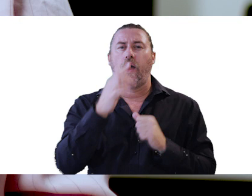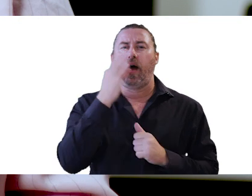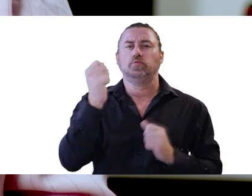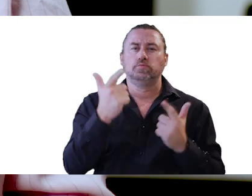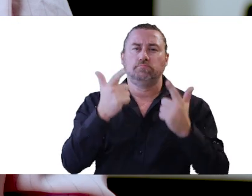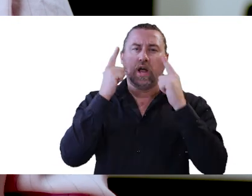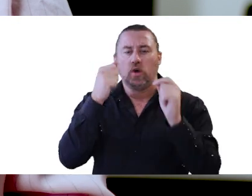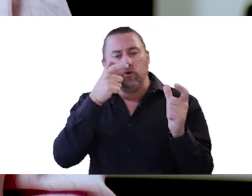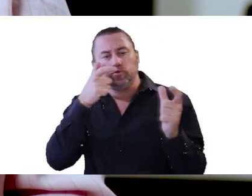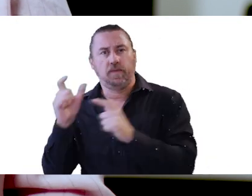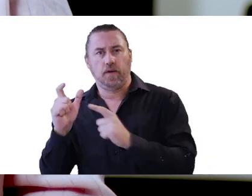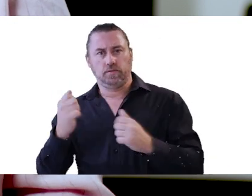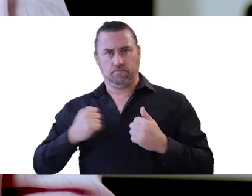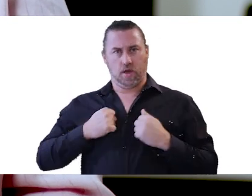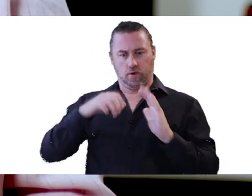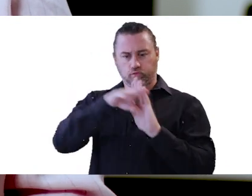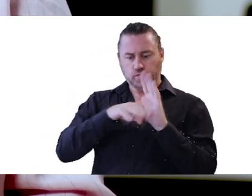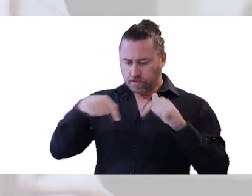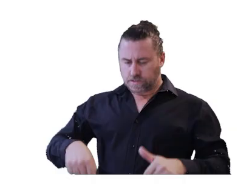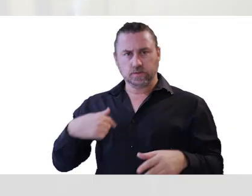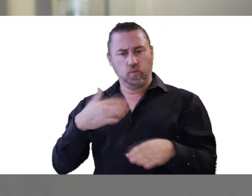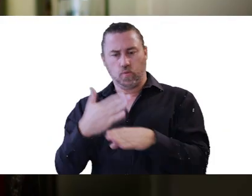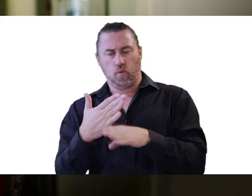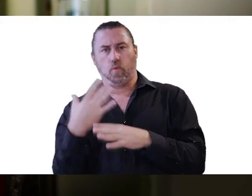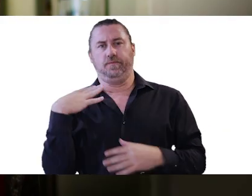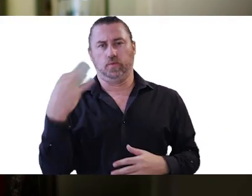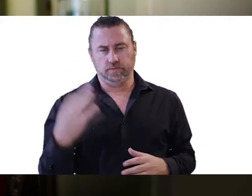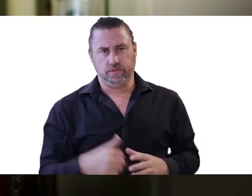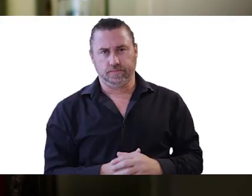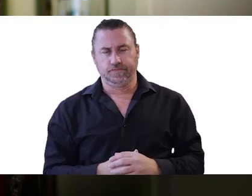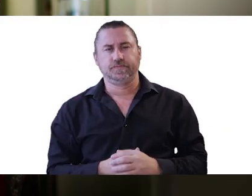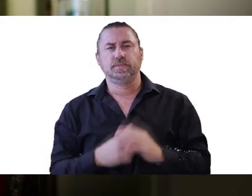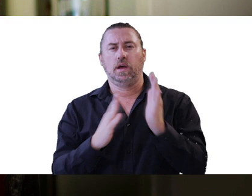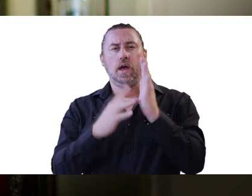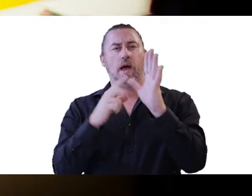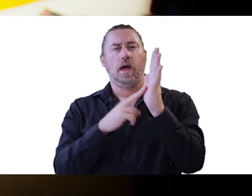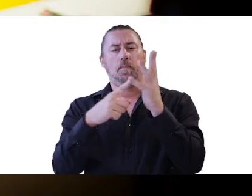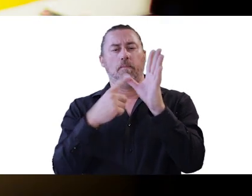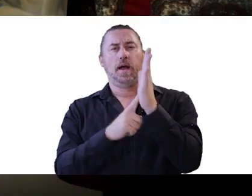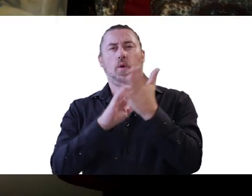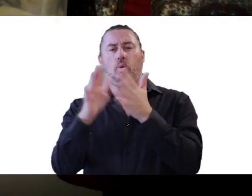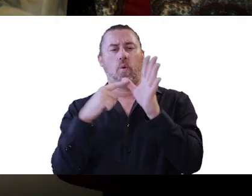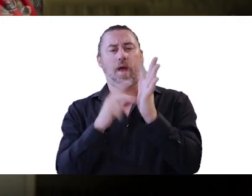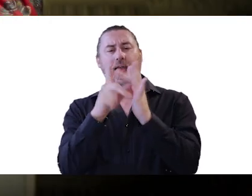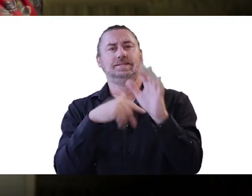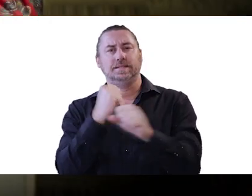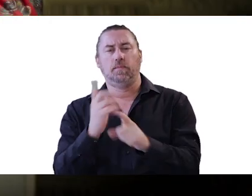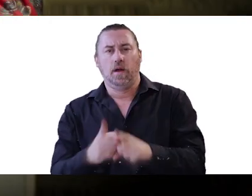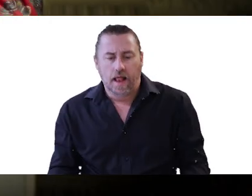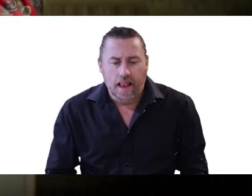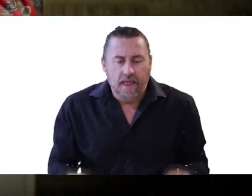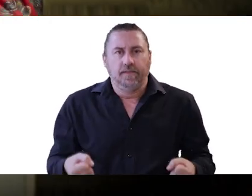manager about the rules where you work or volunteer. Manual handling is when you lift, pull, push,